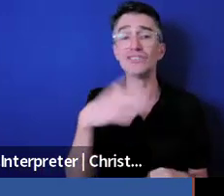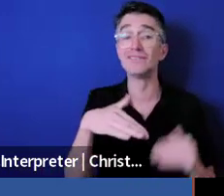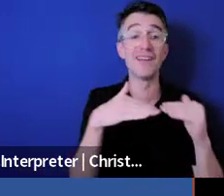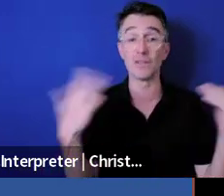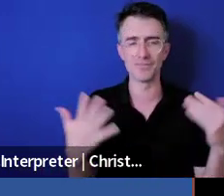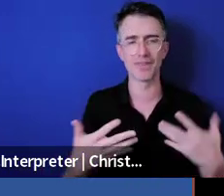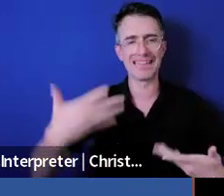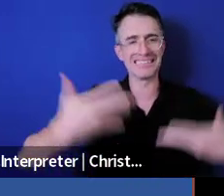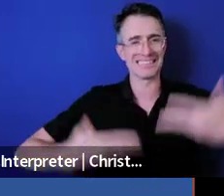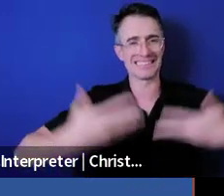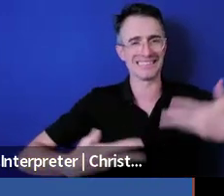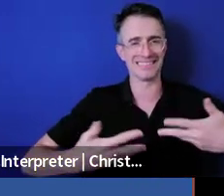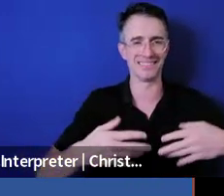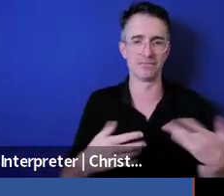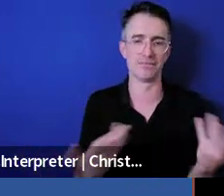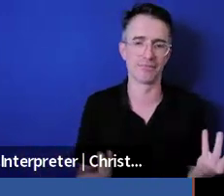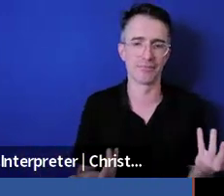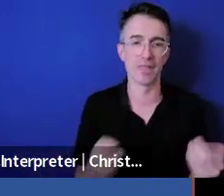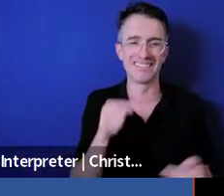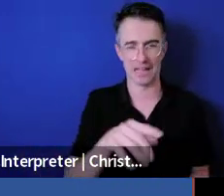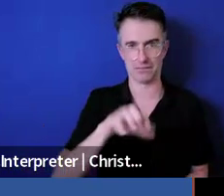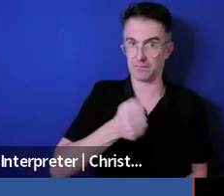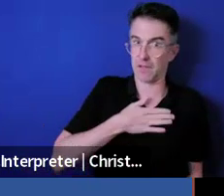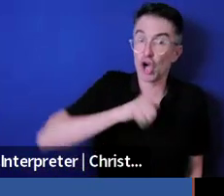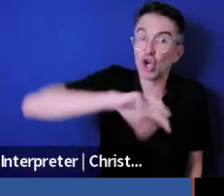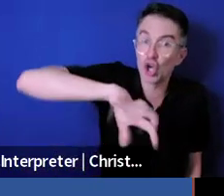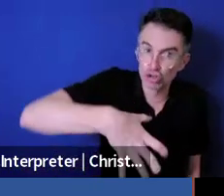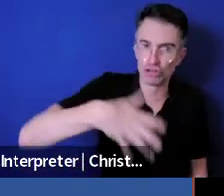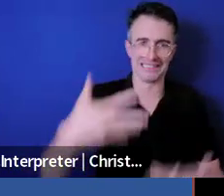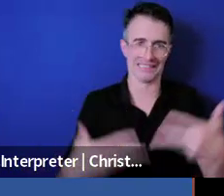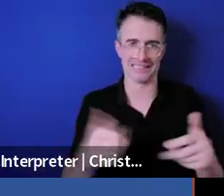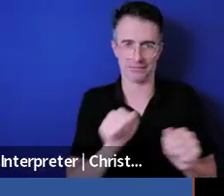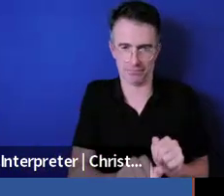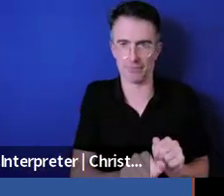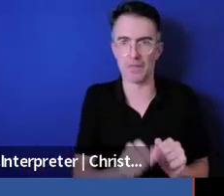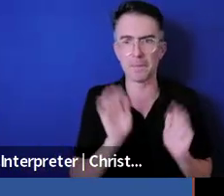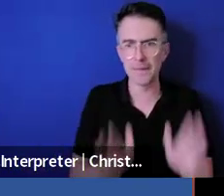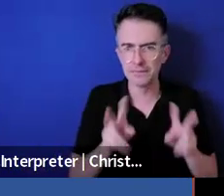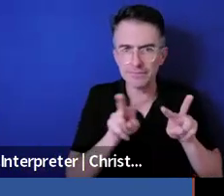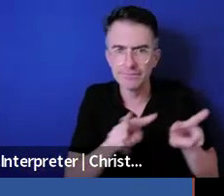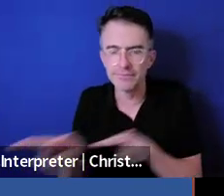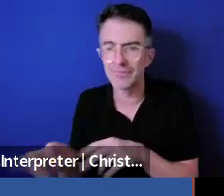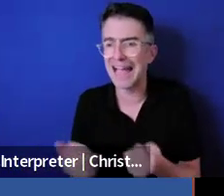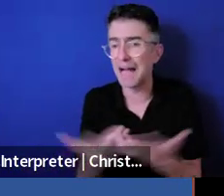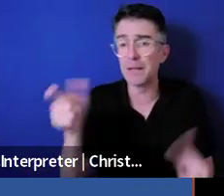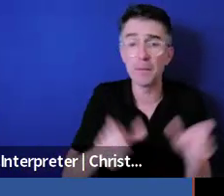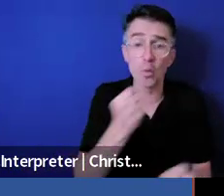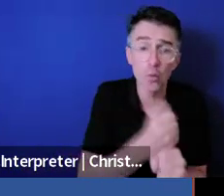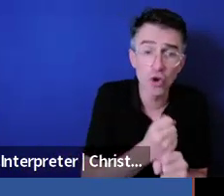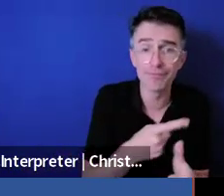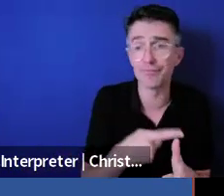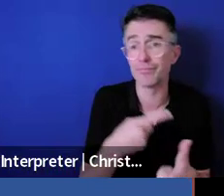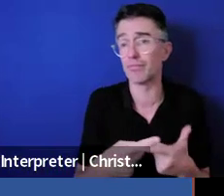census, labor force survey, household income and expenditure surveys, where we have a question on